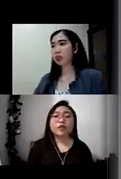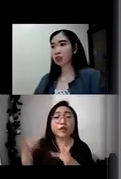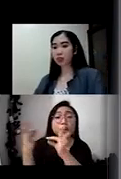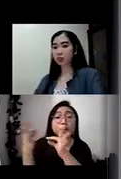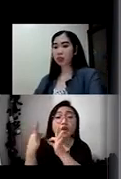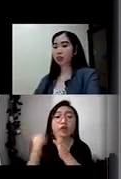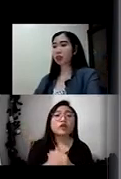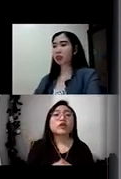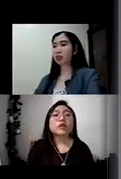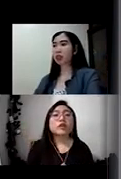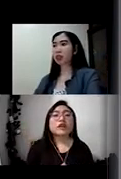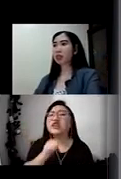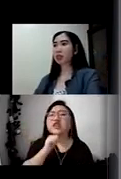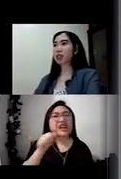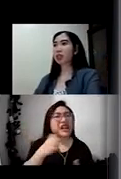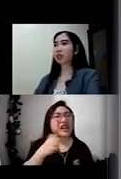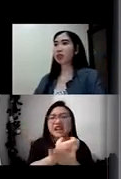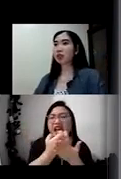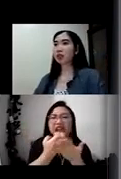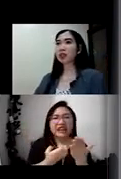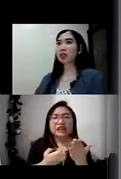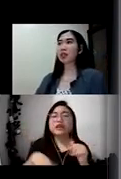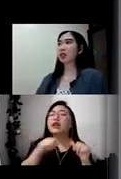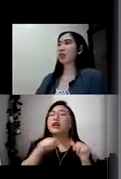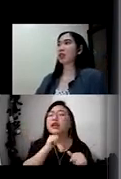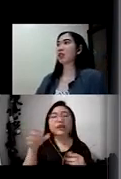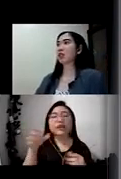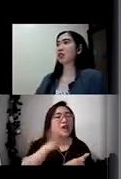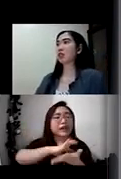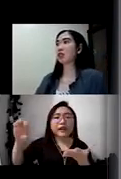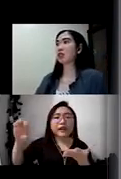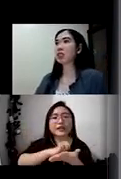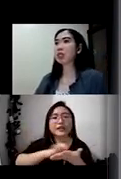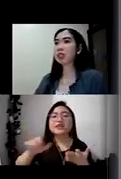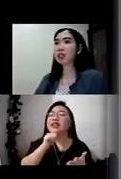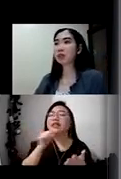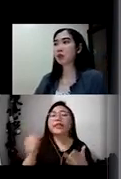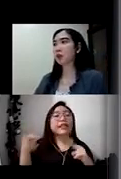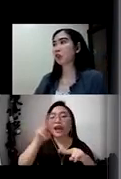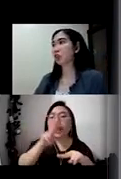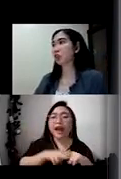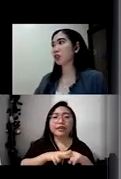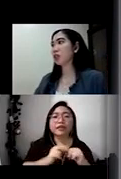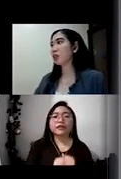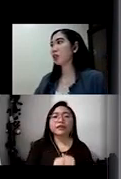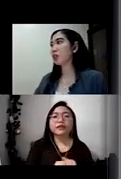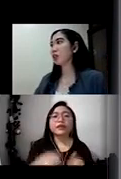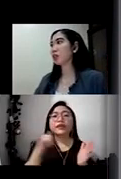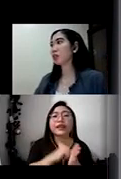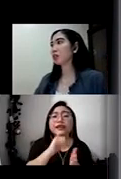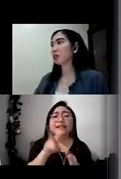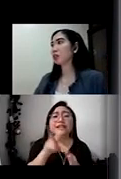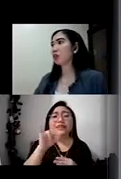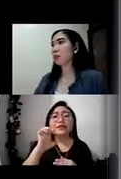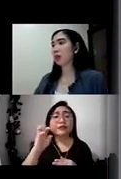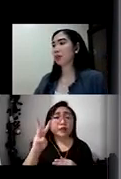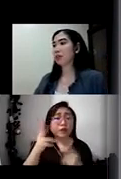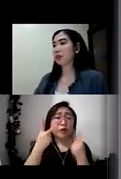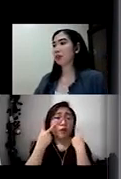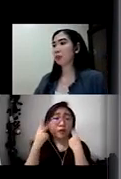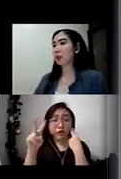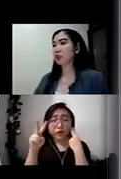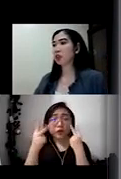edit it, you cannot delete anything, you cannot add anything. That's basically the view function. And